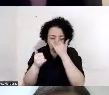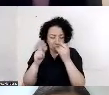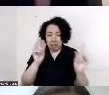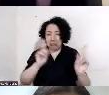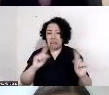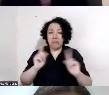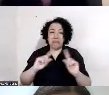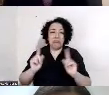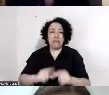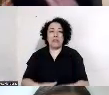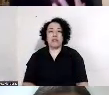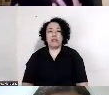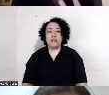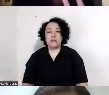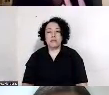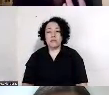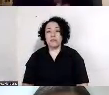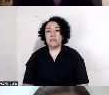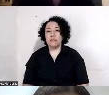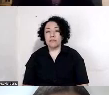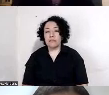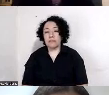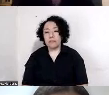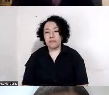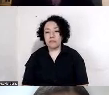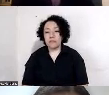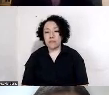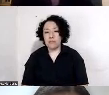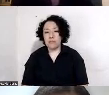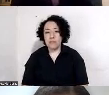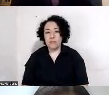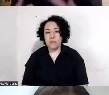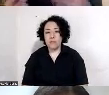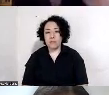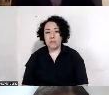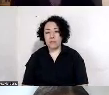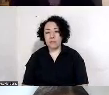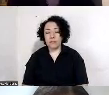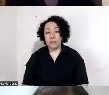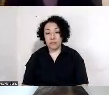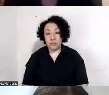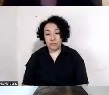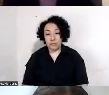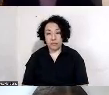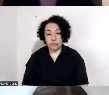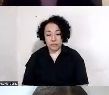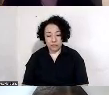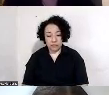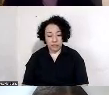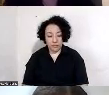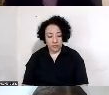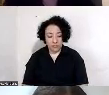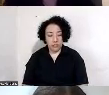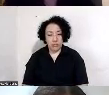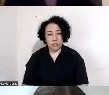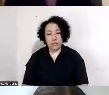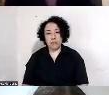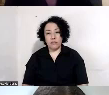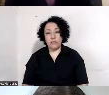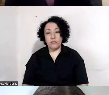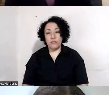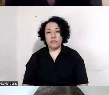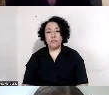campus first. And then when they got more comfortable, they attended the larger campus from which they eventually